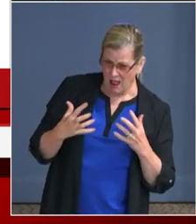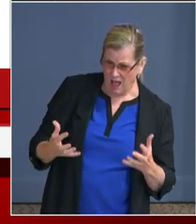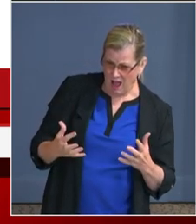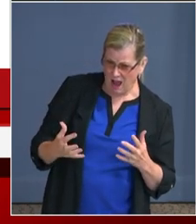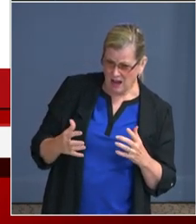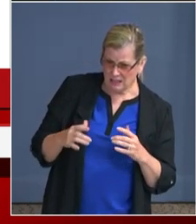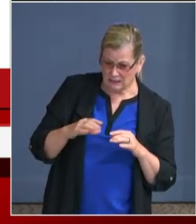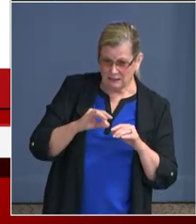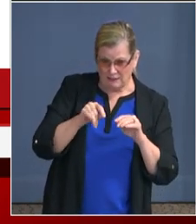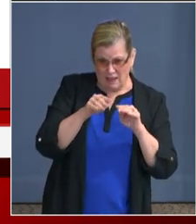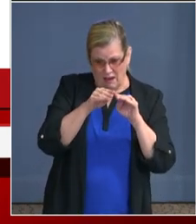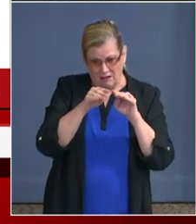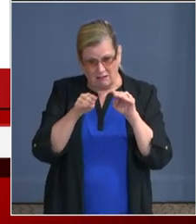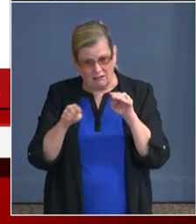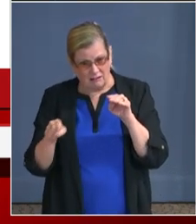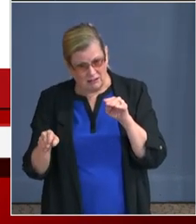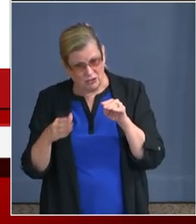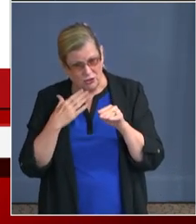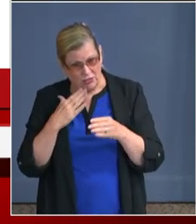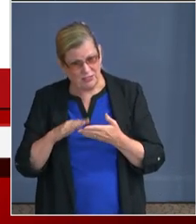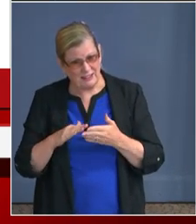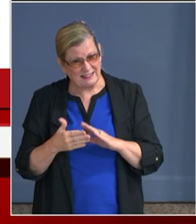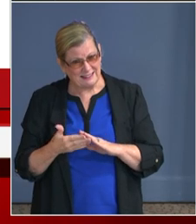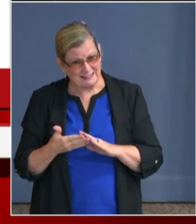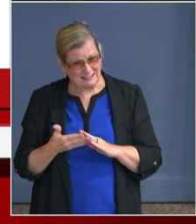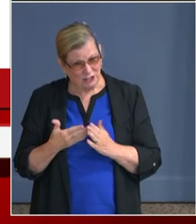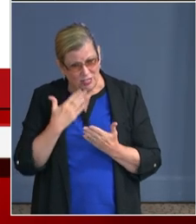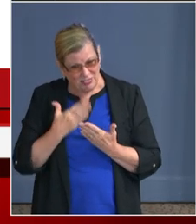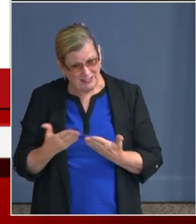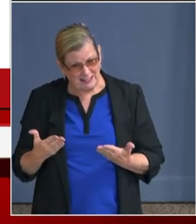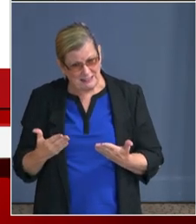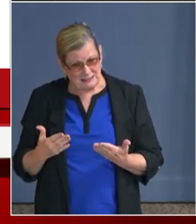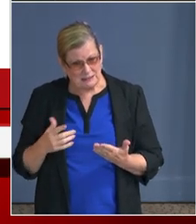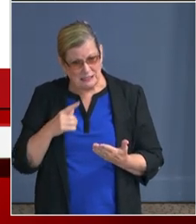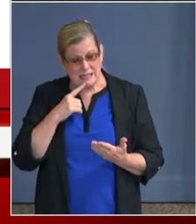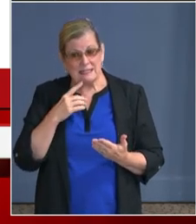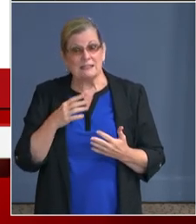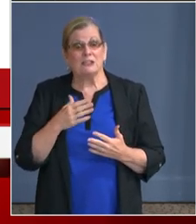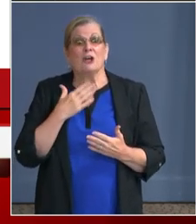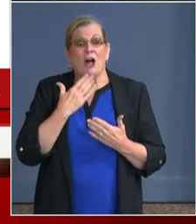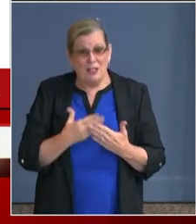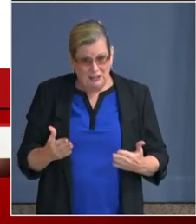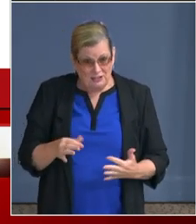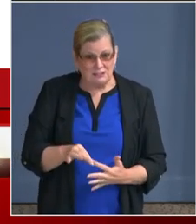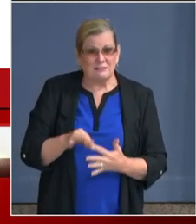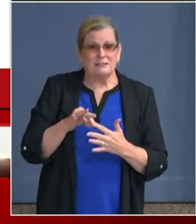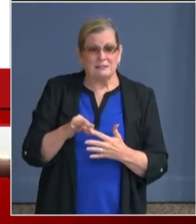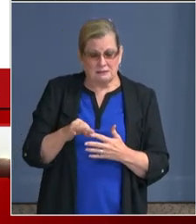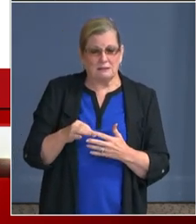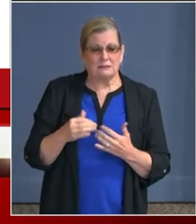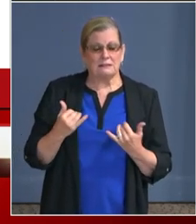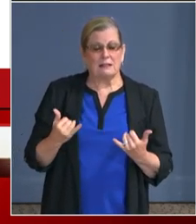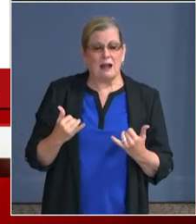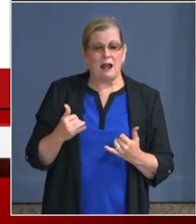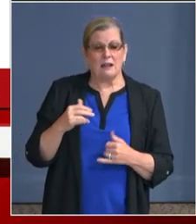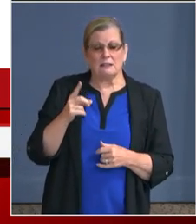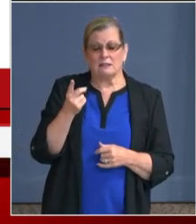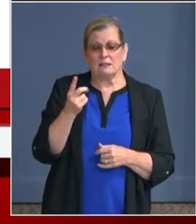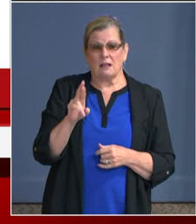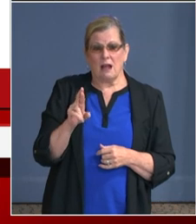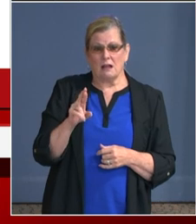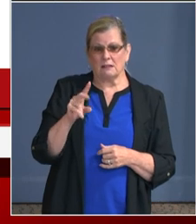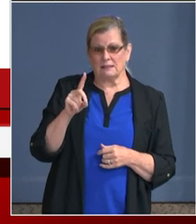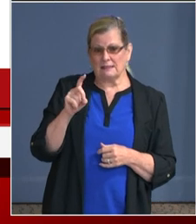all the right things. And that's true, except Dr. Nesbitt remains concerned about 31 new cases that